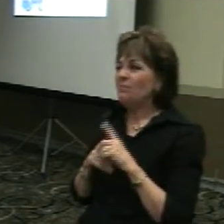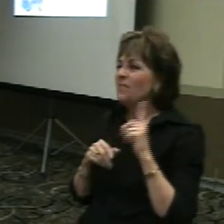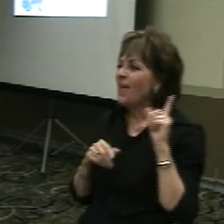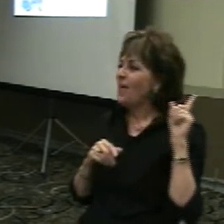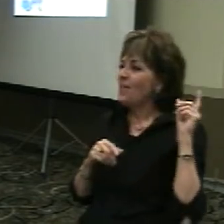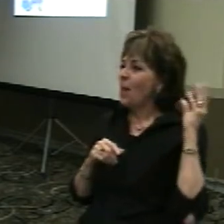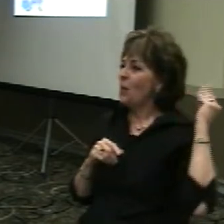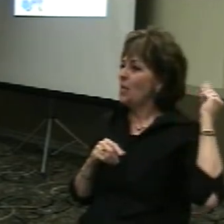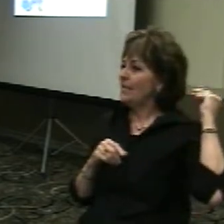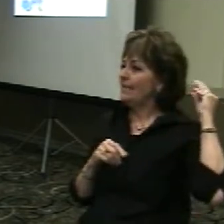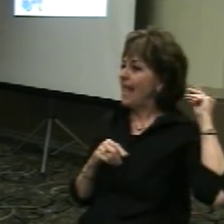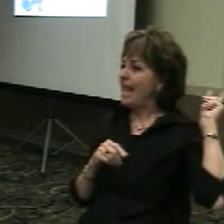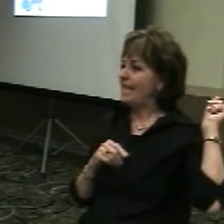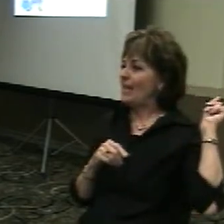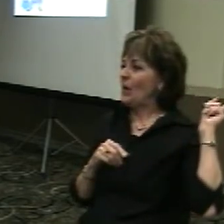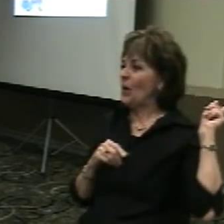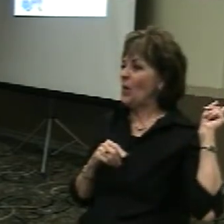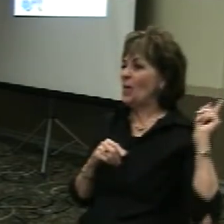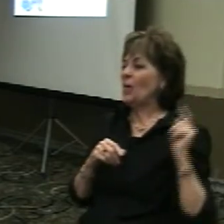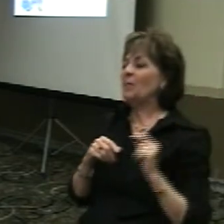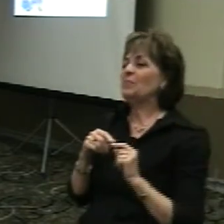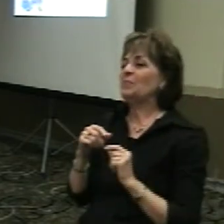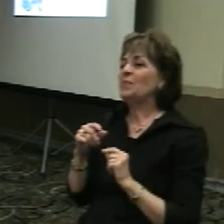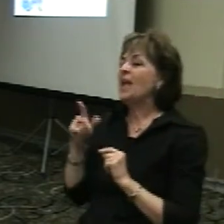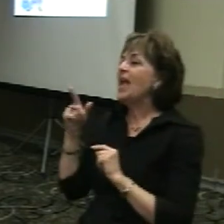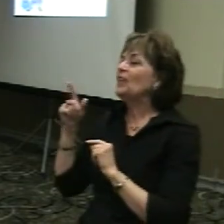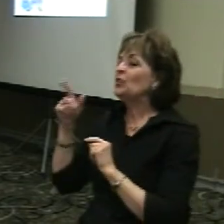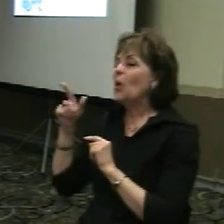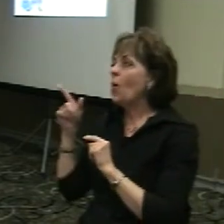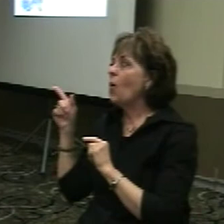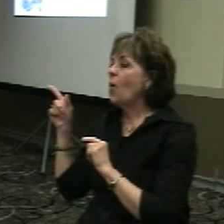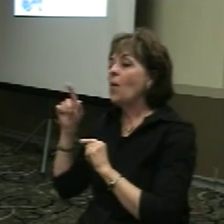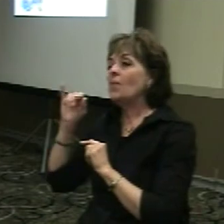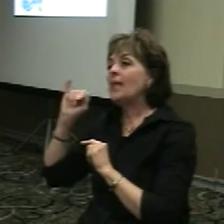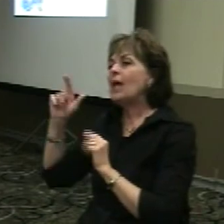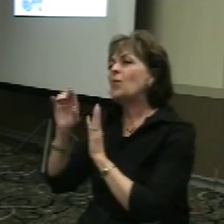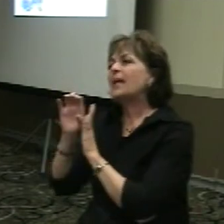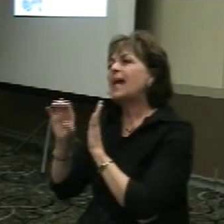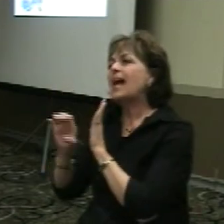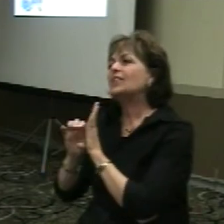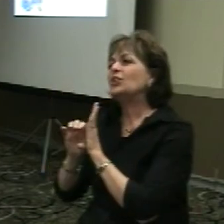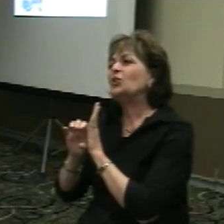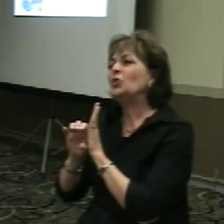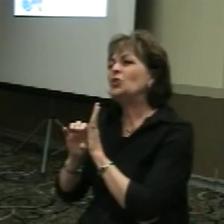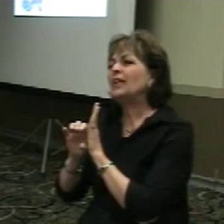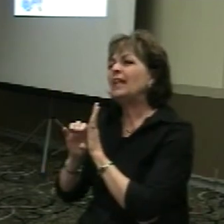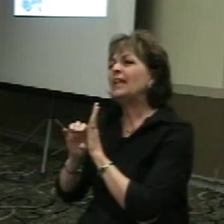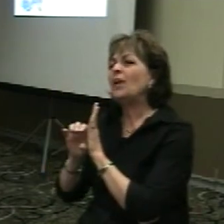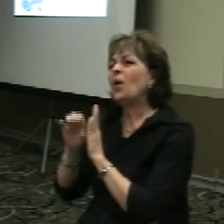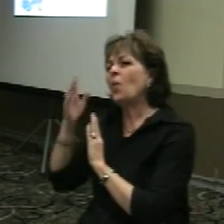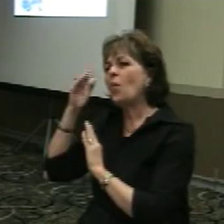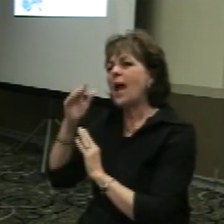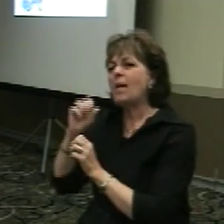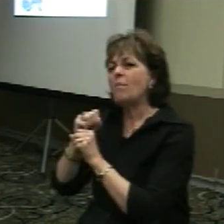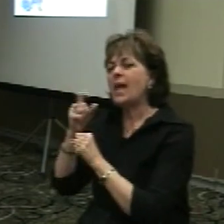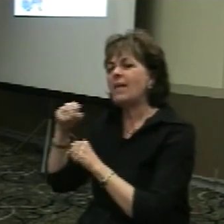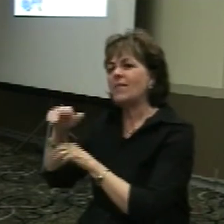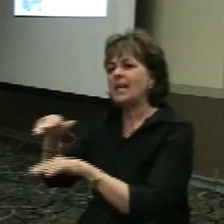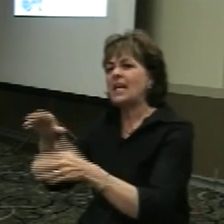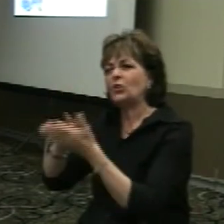What is the, I mean, if you take it off the Illinois Constitution, is why do we make kids learn that one?